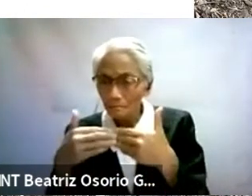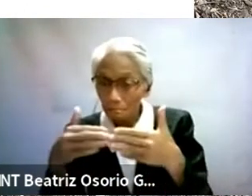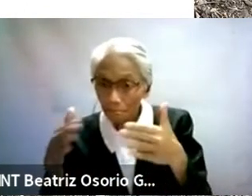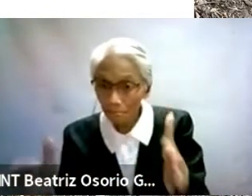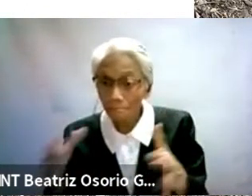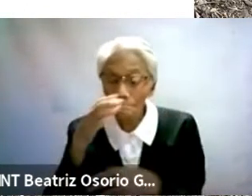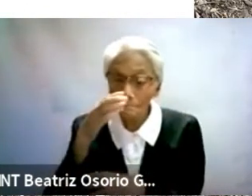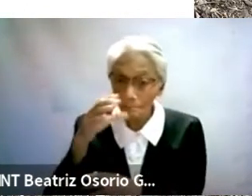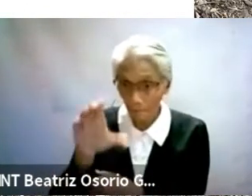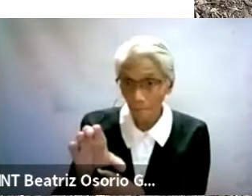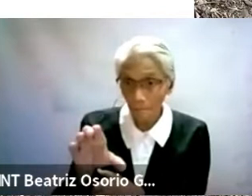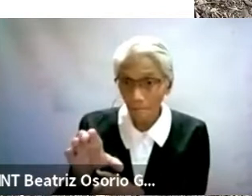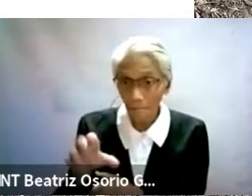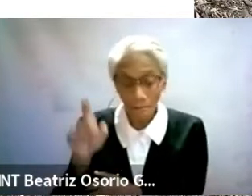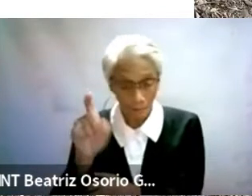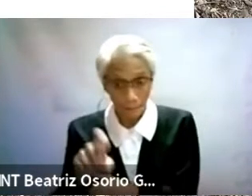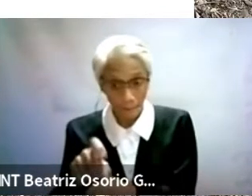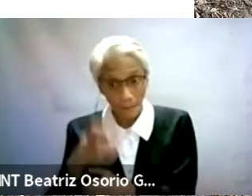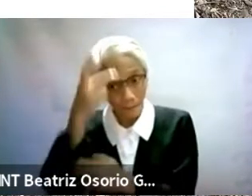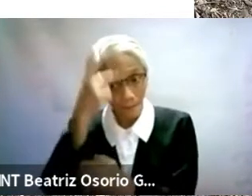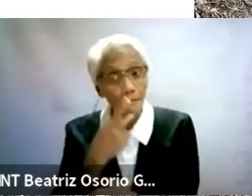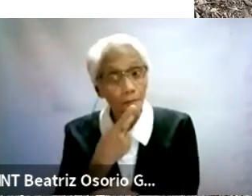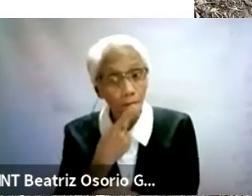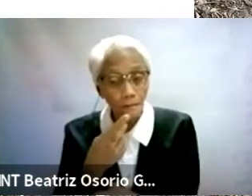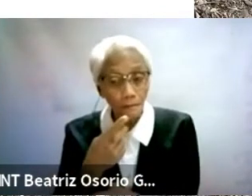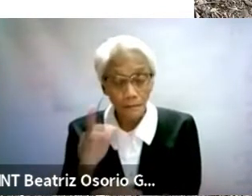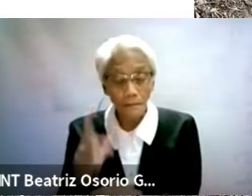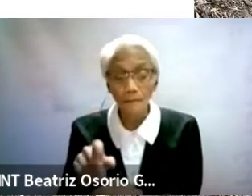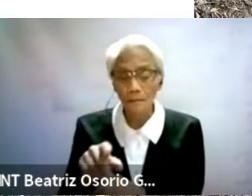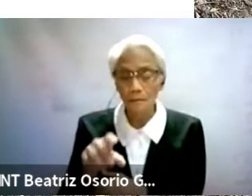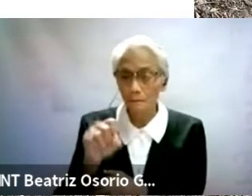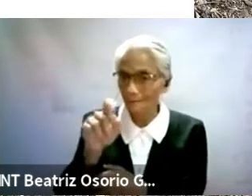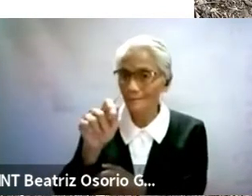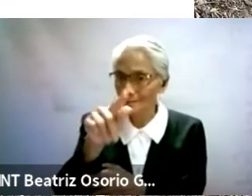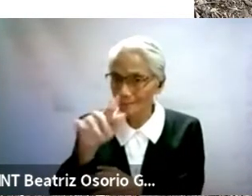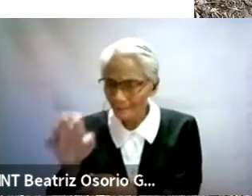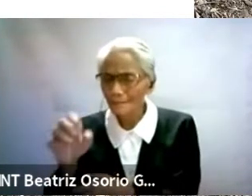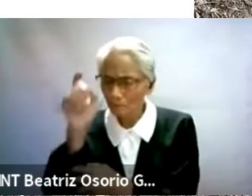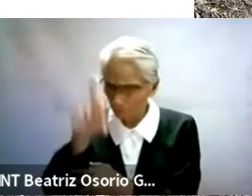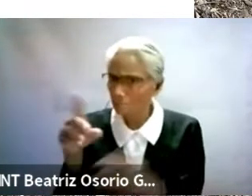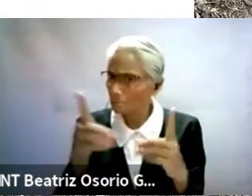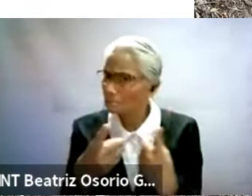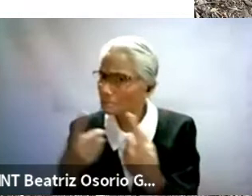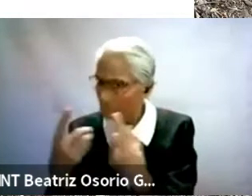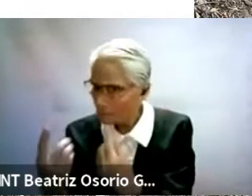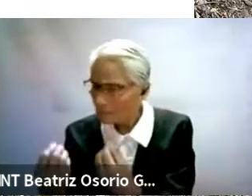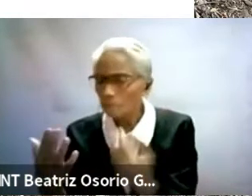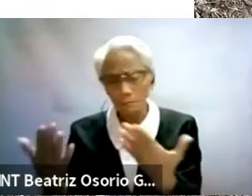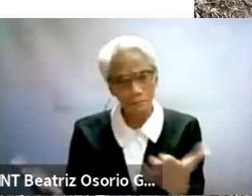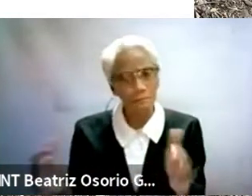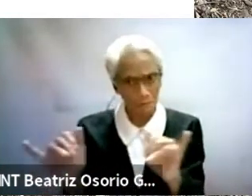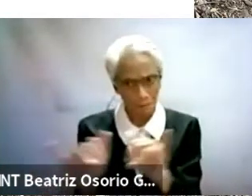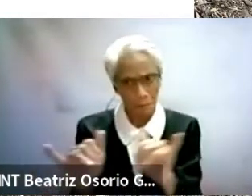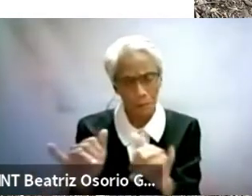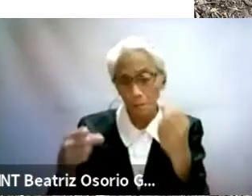comment in regard to parenting is really that states should do all they can, and businesses also, to